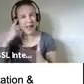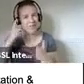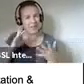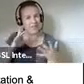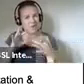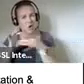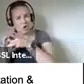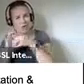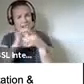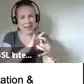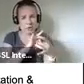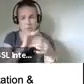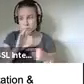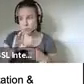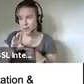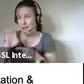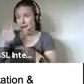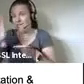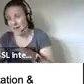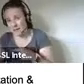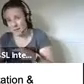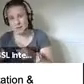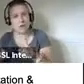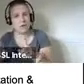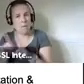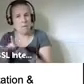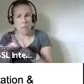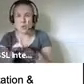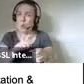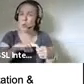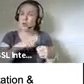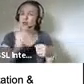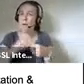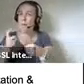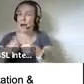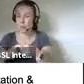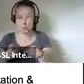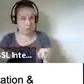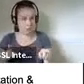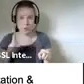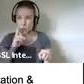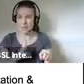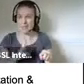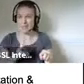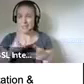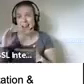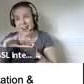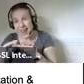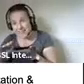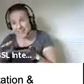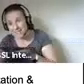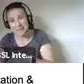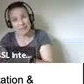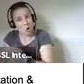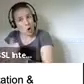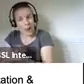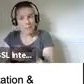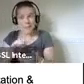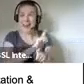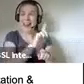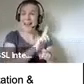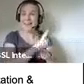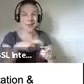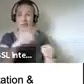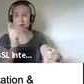the investment and also dropout, you can see that there's quite a strong link. And we also know that we need to quadruple